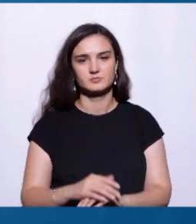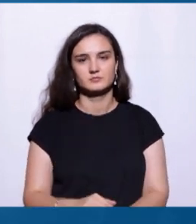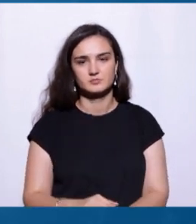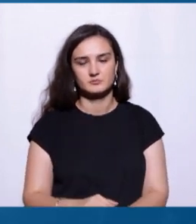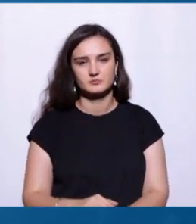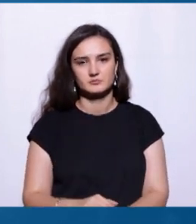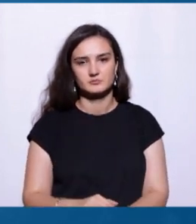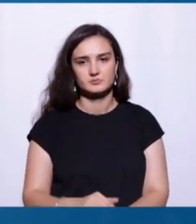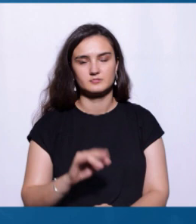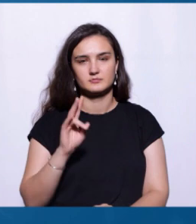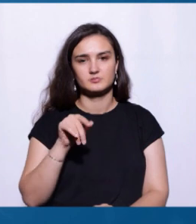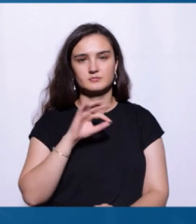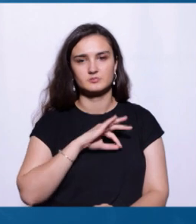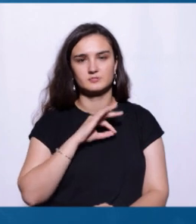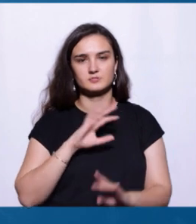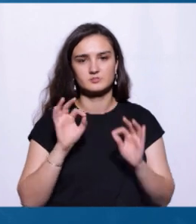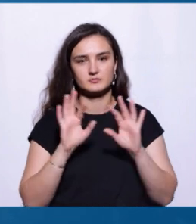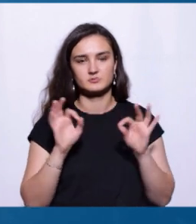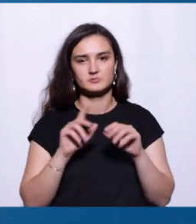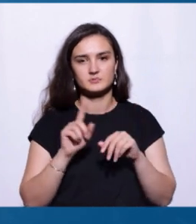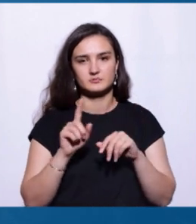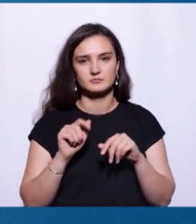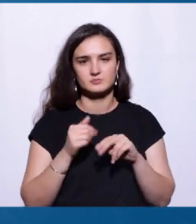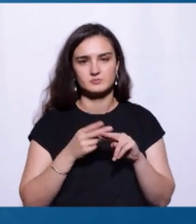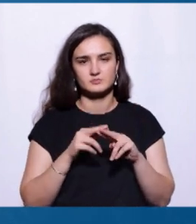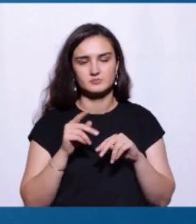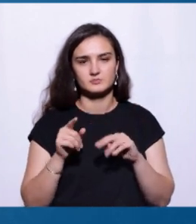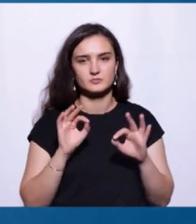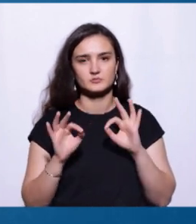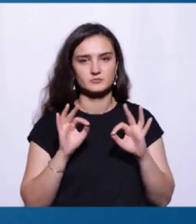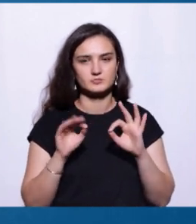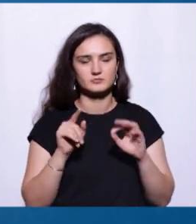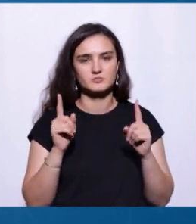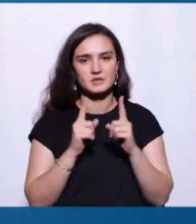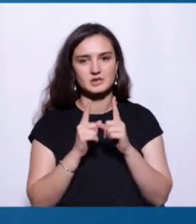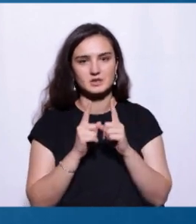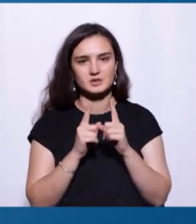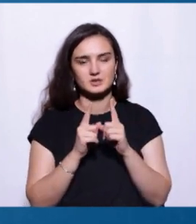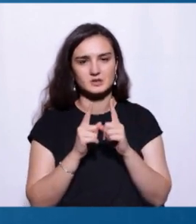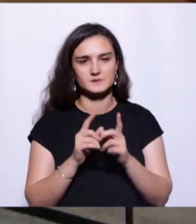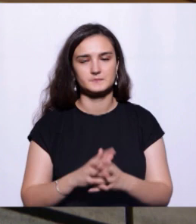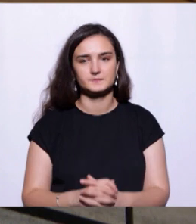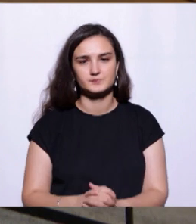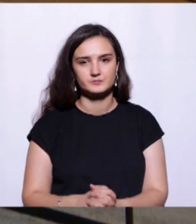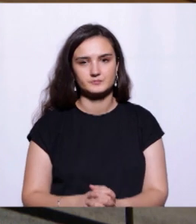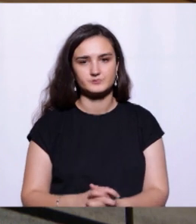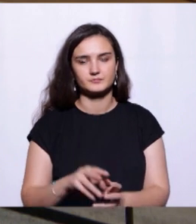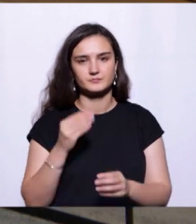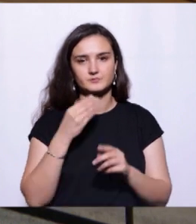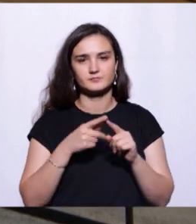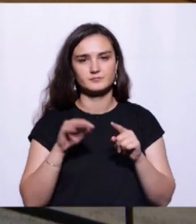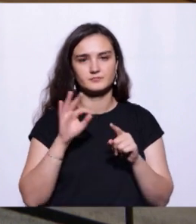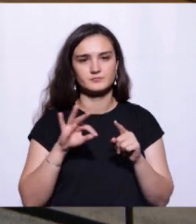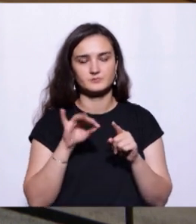Sophie. Miniature is used to describe something that is normally smaller than the original. The best way to think